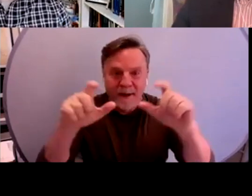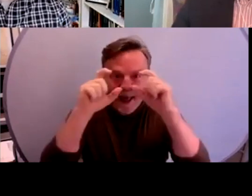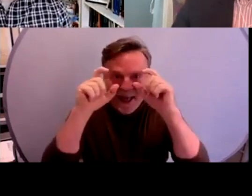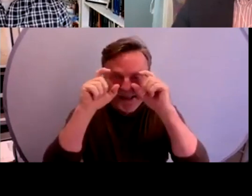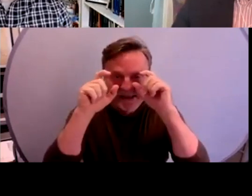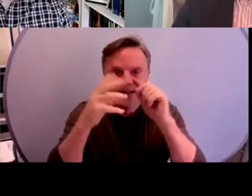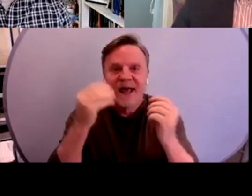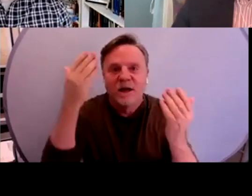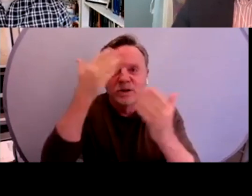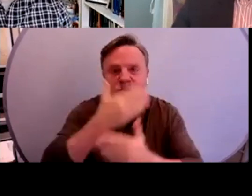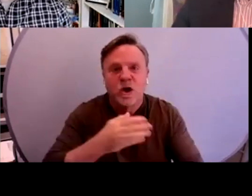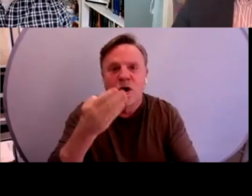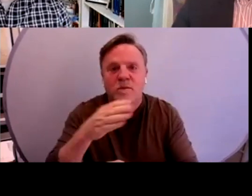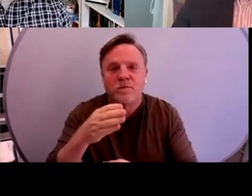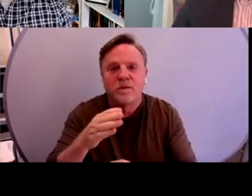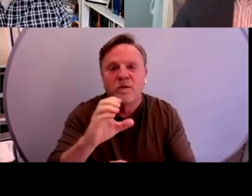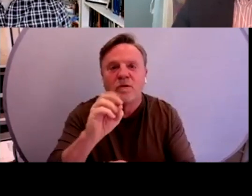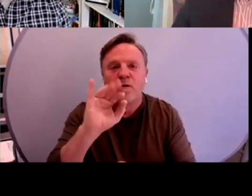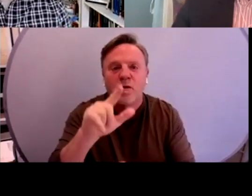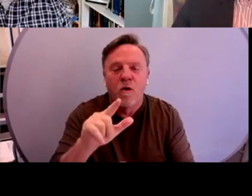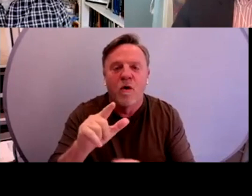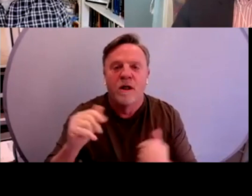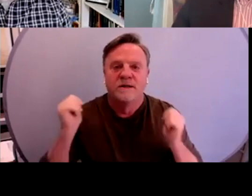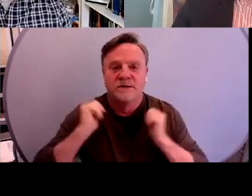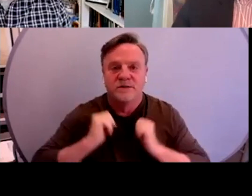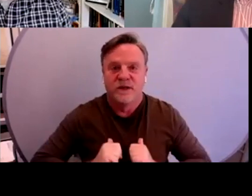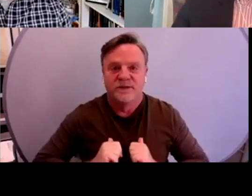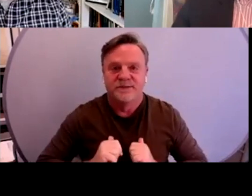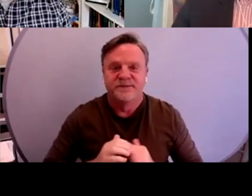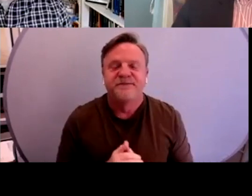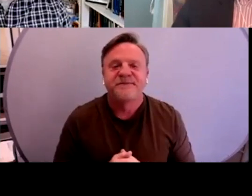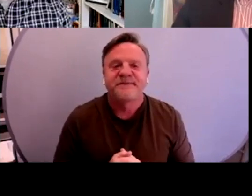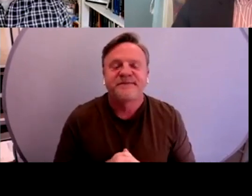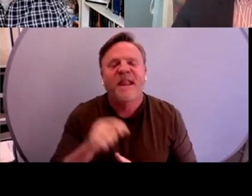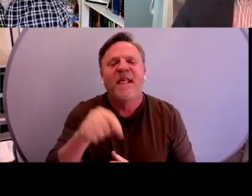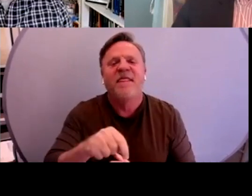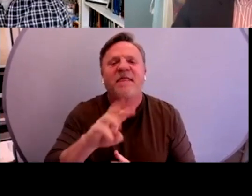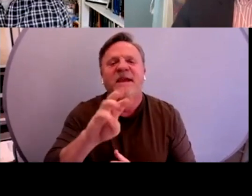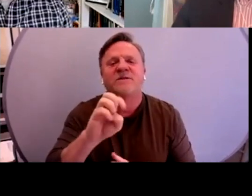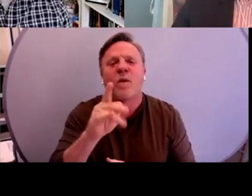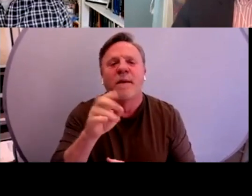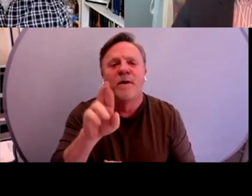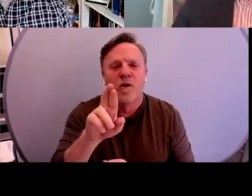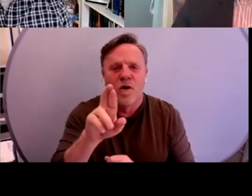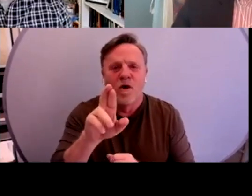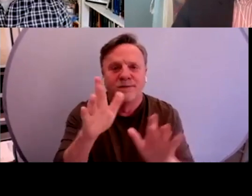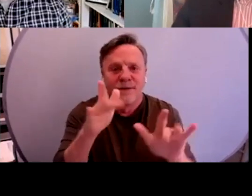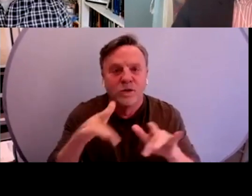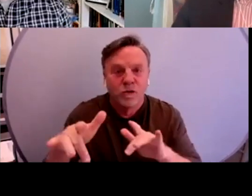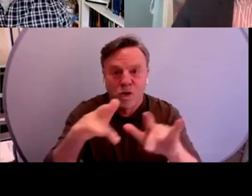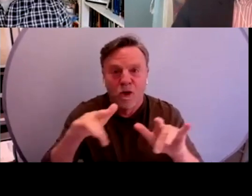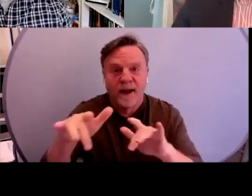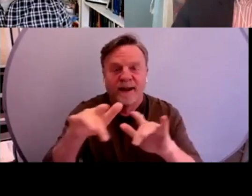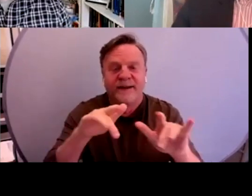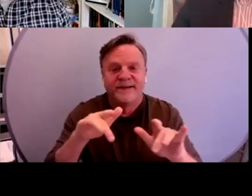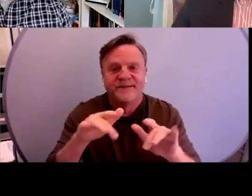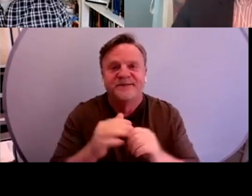dark blue and coral sweater. This webinar is being recorded,